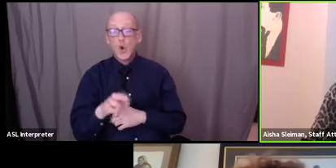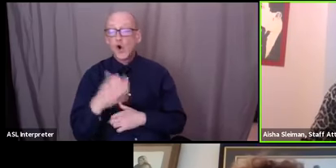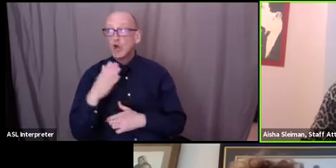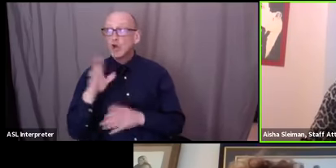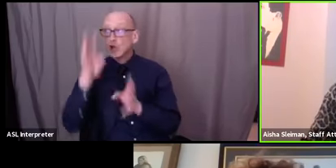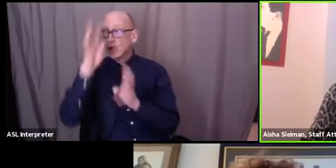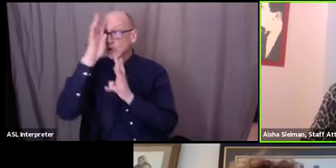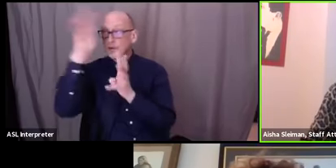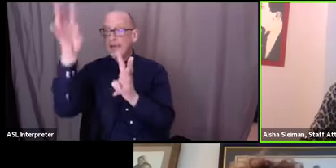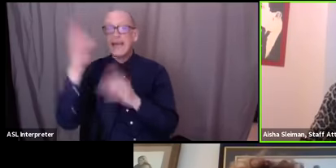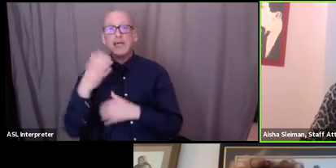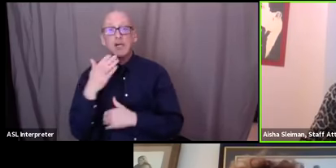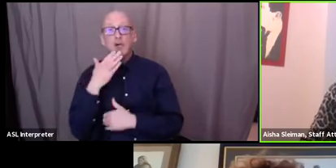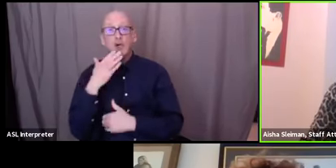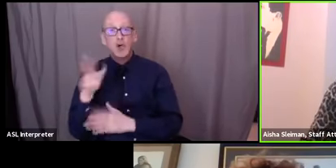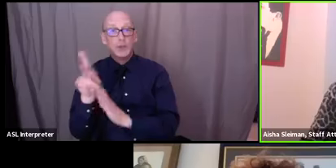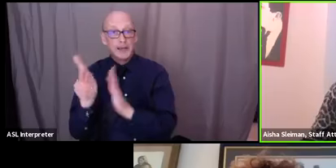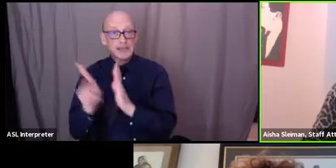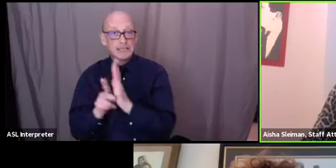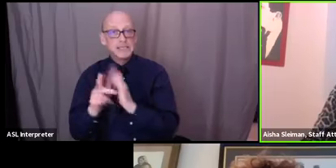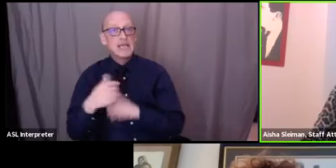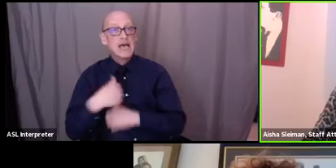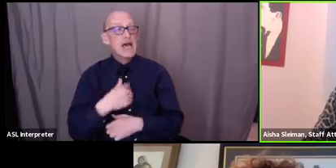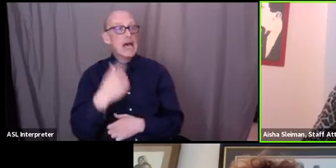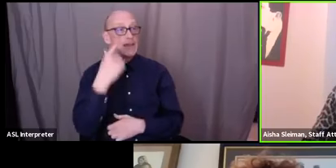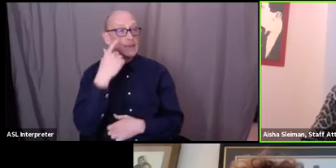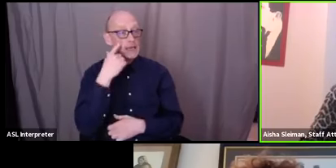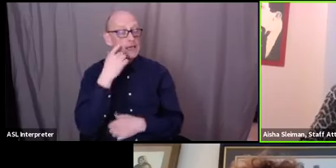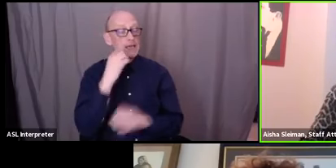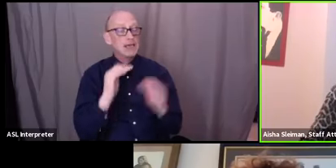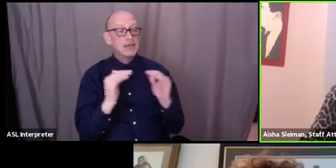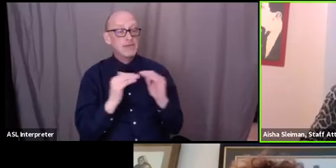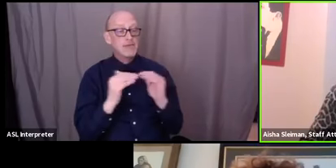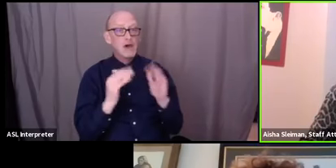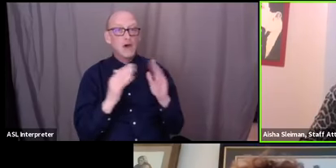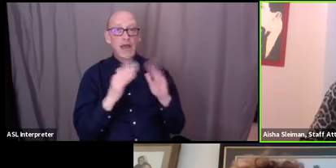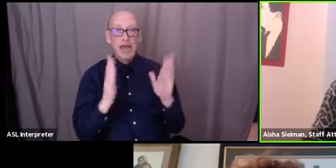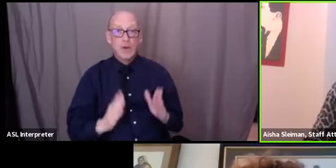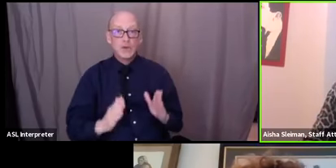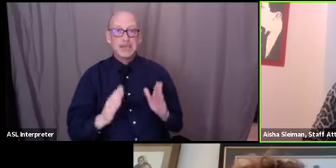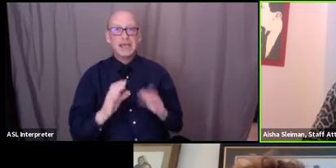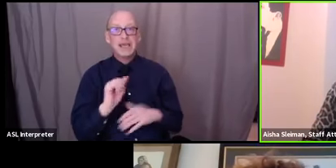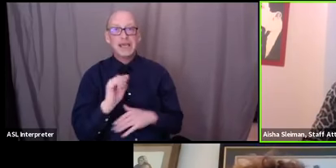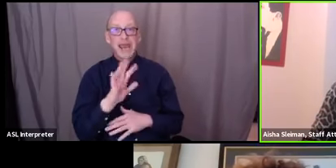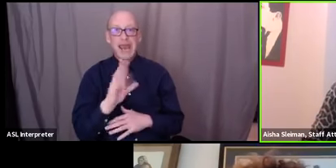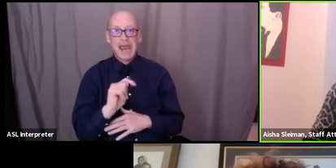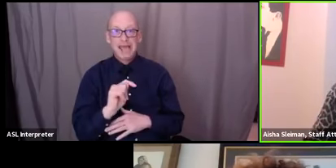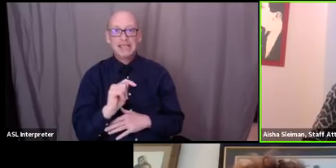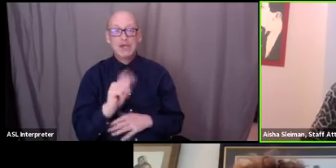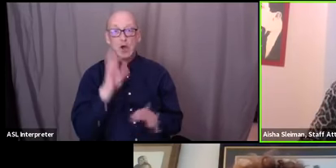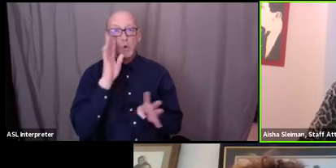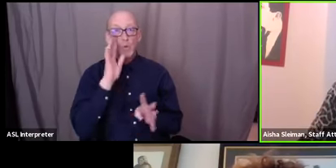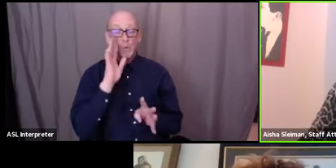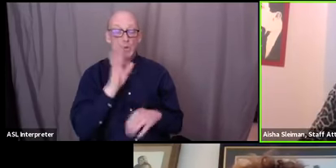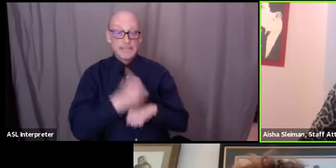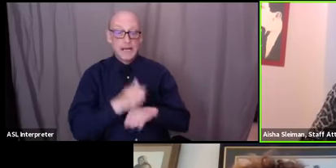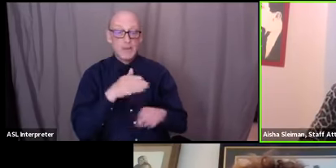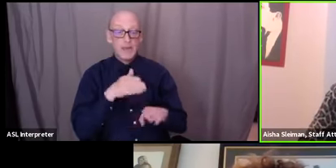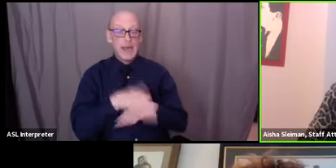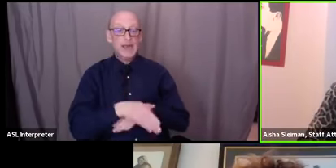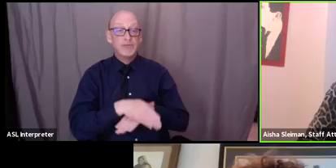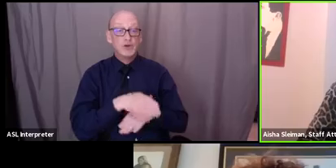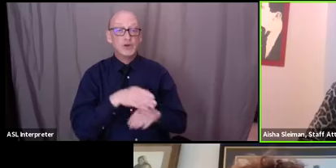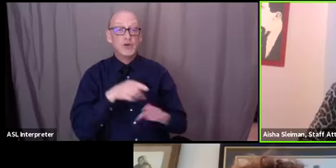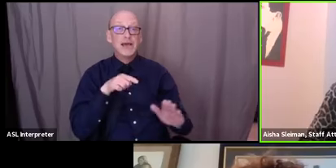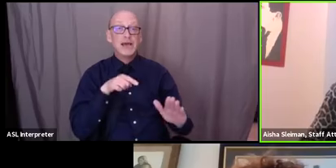the fair housing act was passed in the aftermath of the assassination of martin luther king and the fair housing act has you know it has its